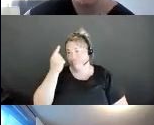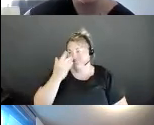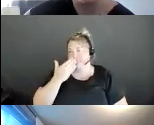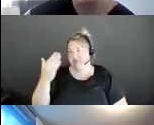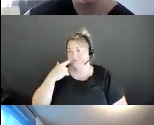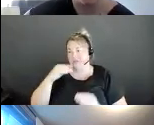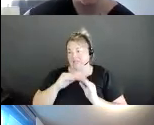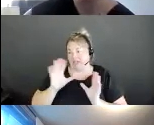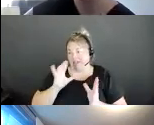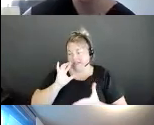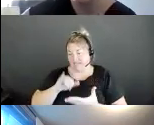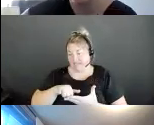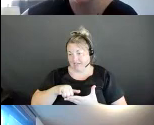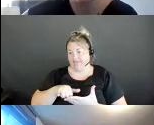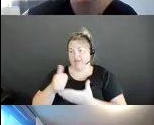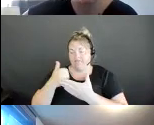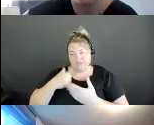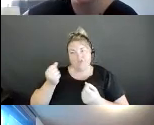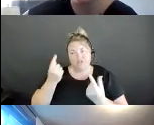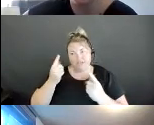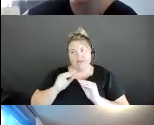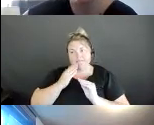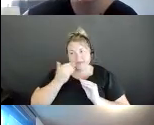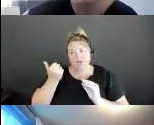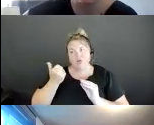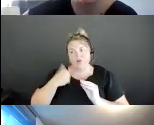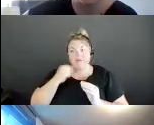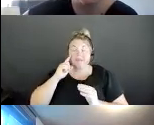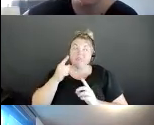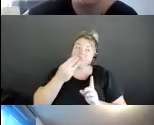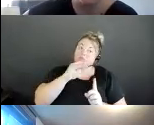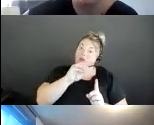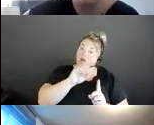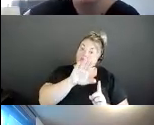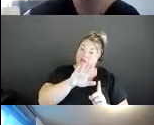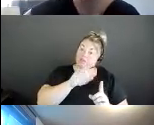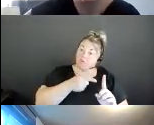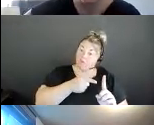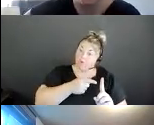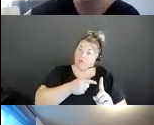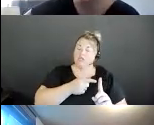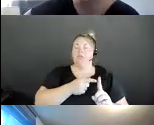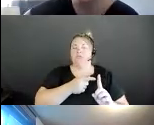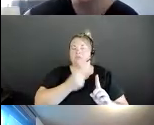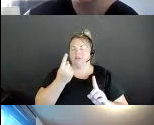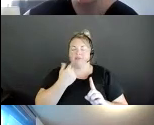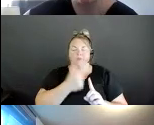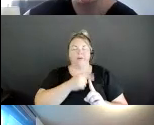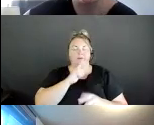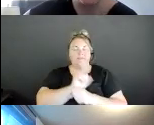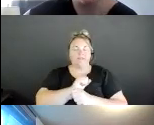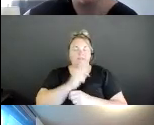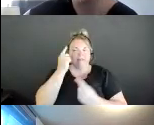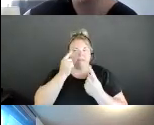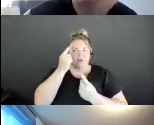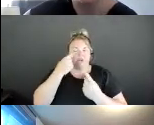for helping me understand that better. And yeah, I think per Tom's point, something we're definitely considering as we're figuring out